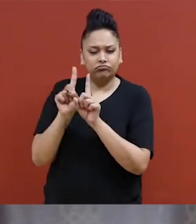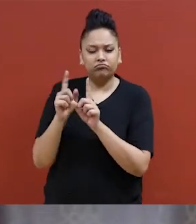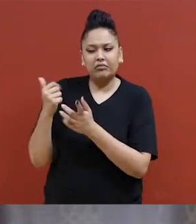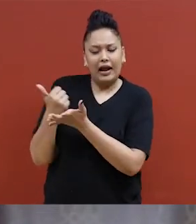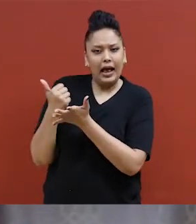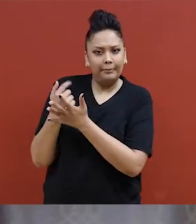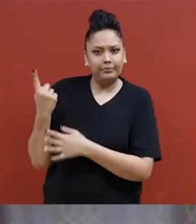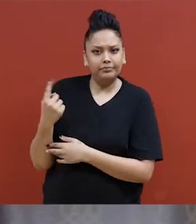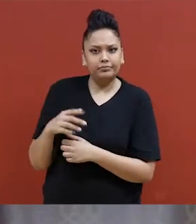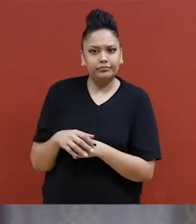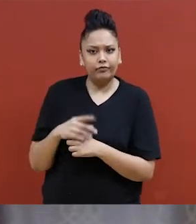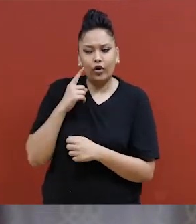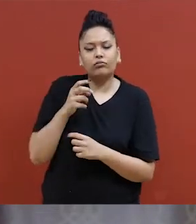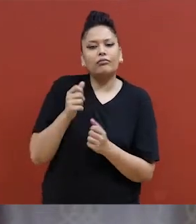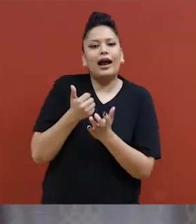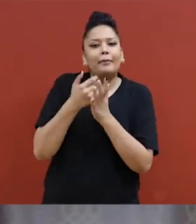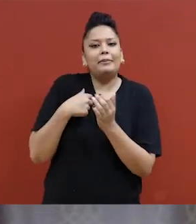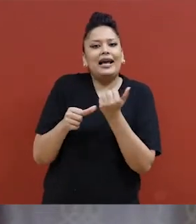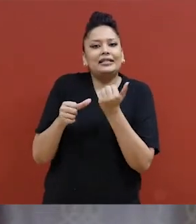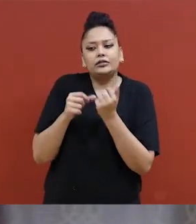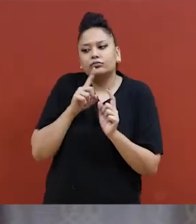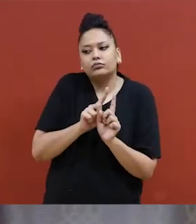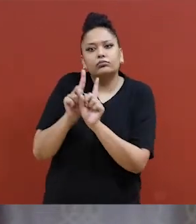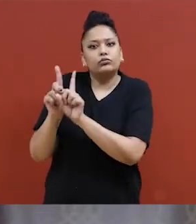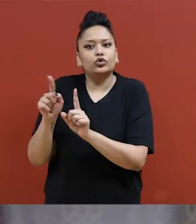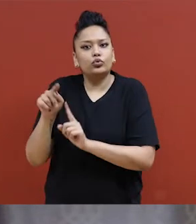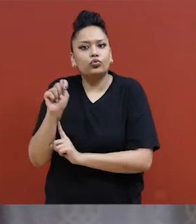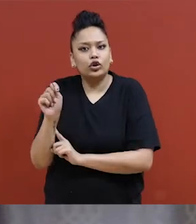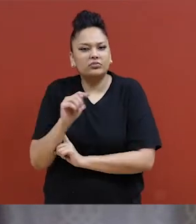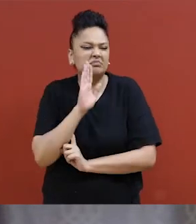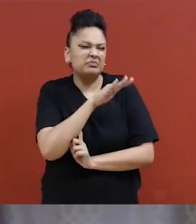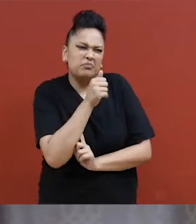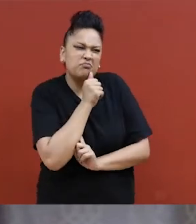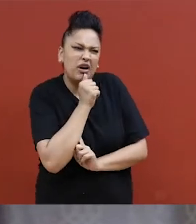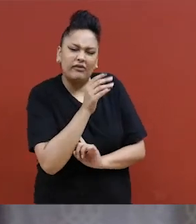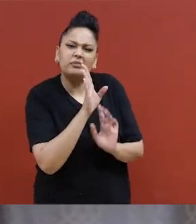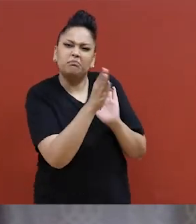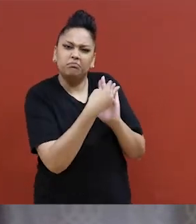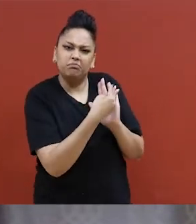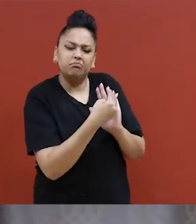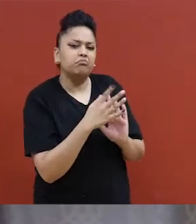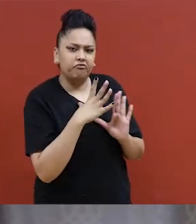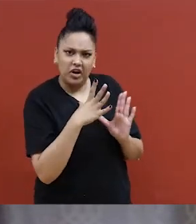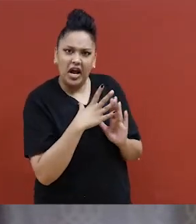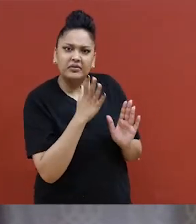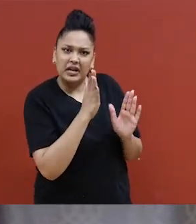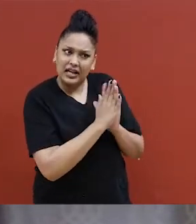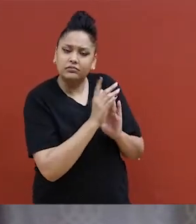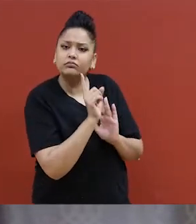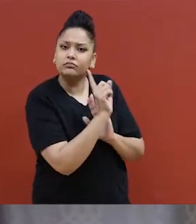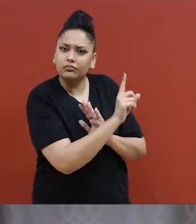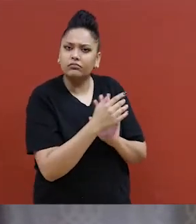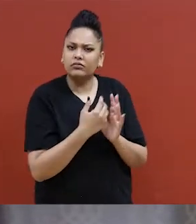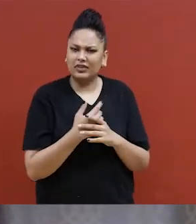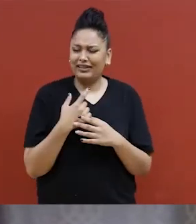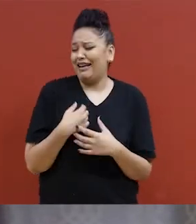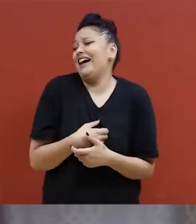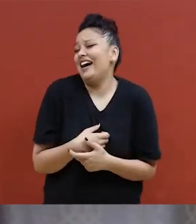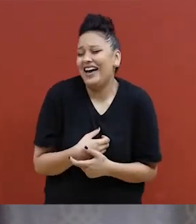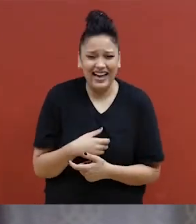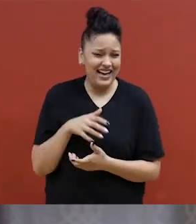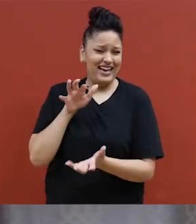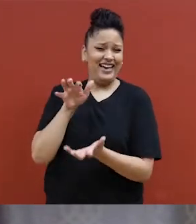washroom. And then I politely asked her to give me some privacy, and she laughed at